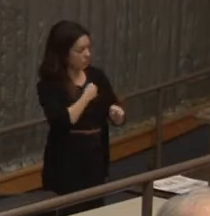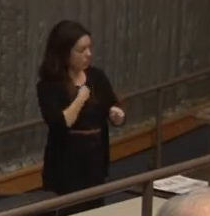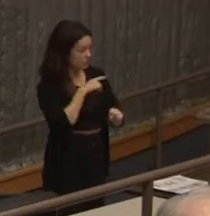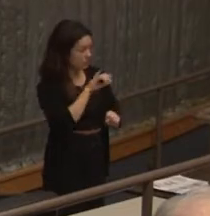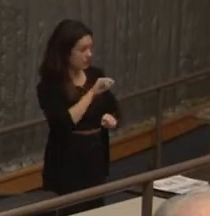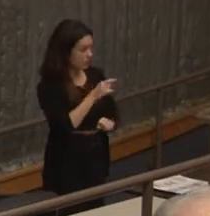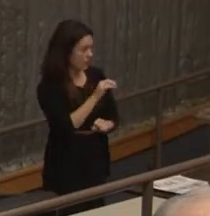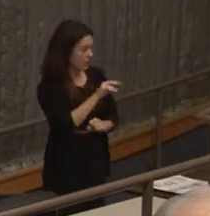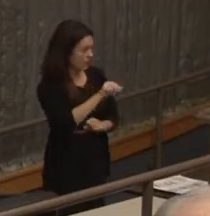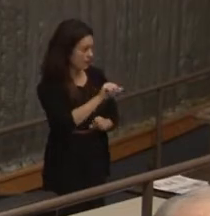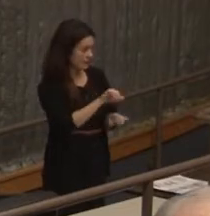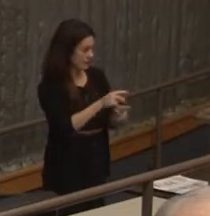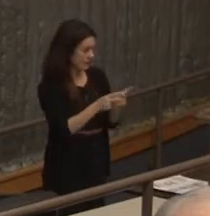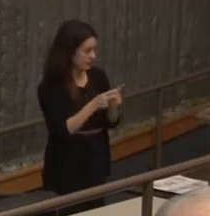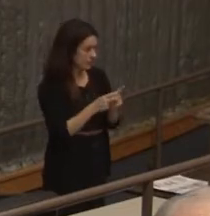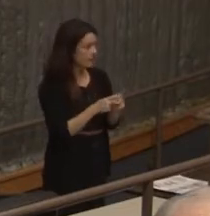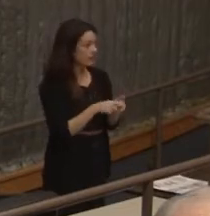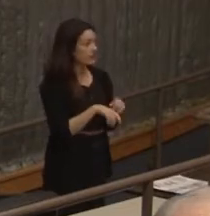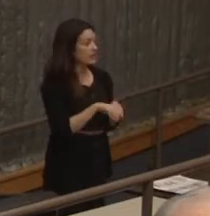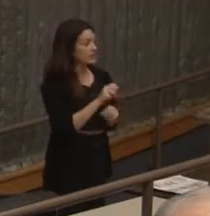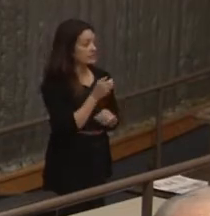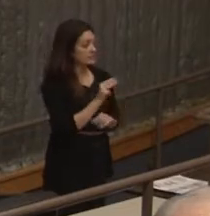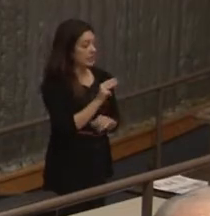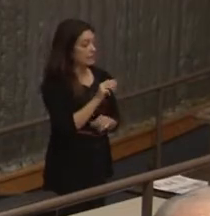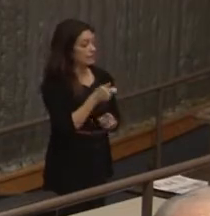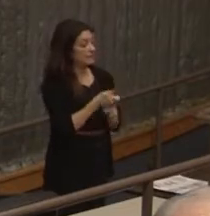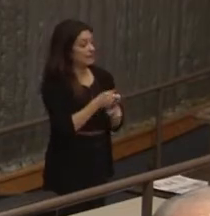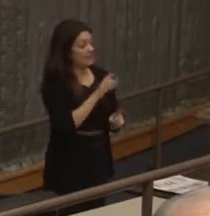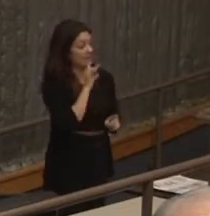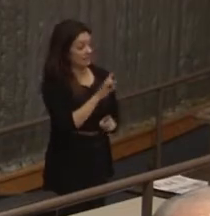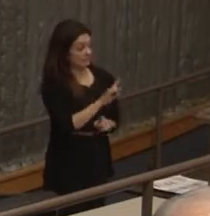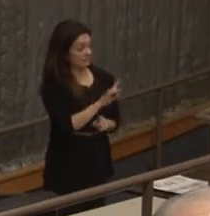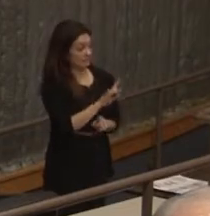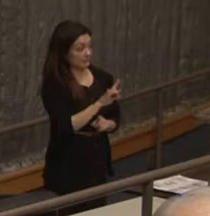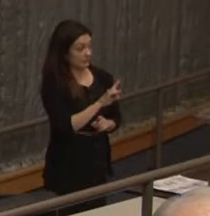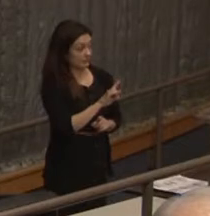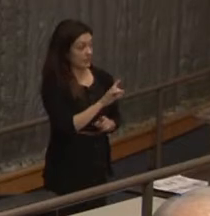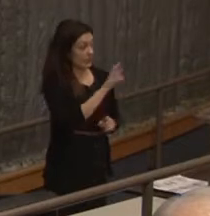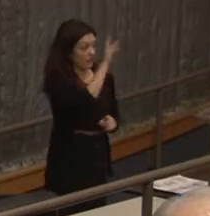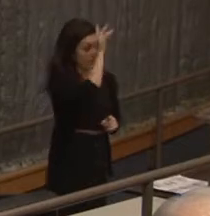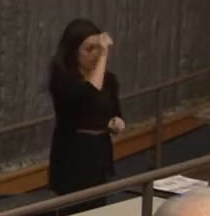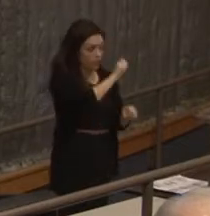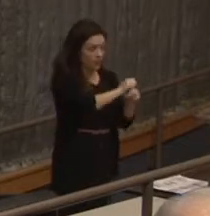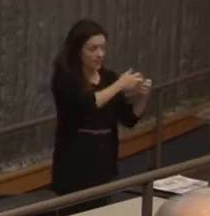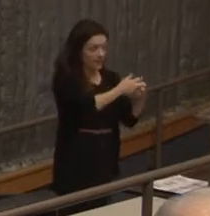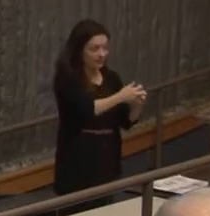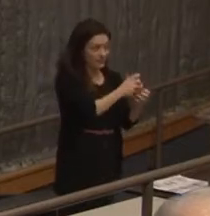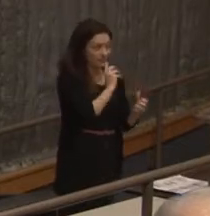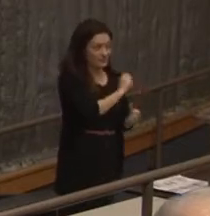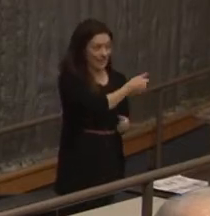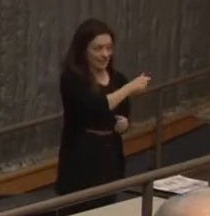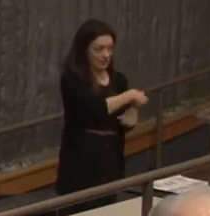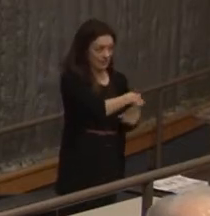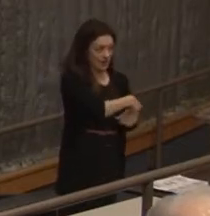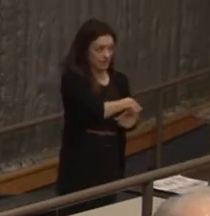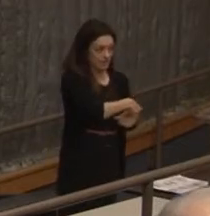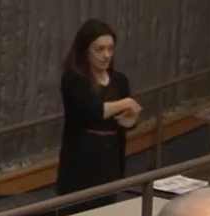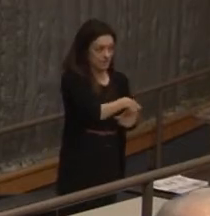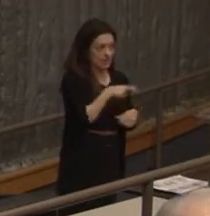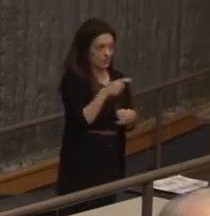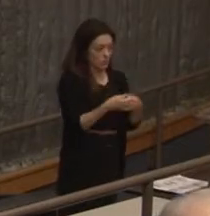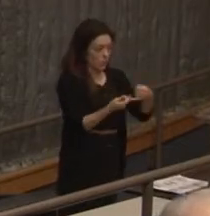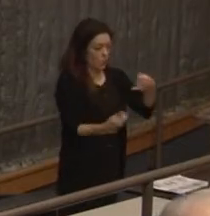Lithuania, Sam would have been 8 years old. His father was working in the factory, he was 10. He is slight and was